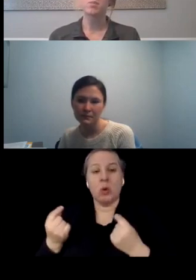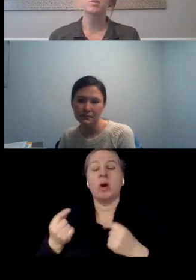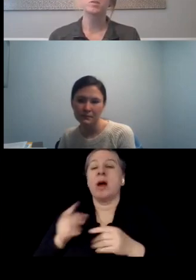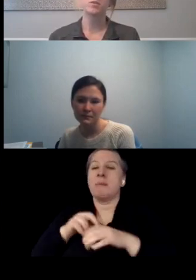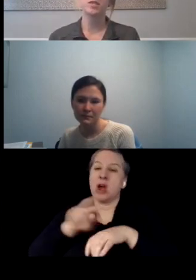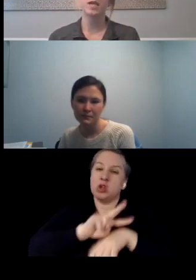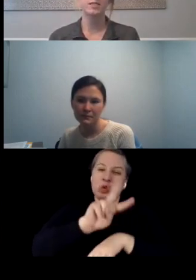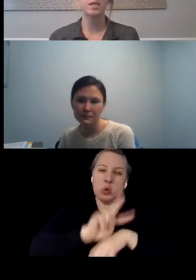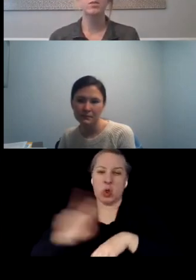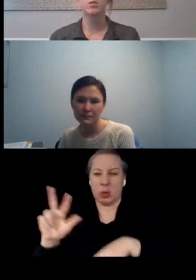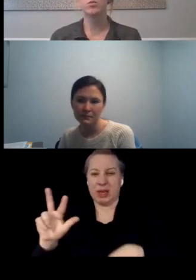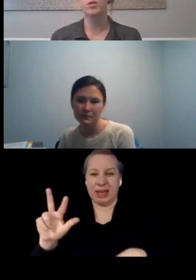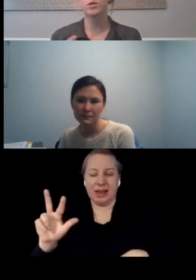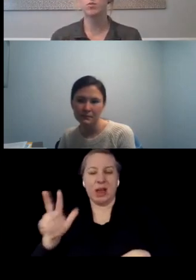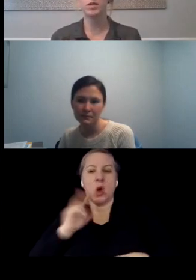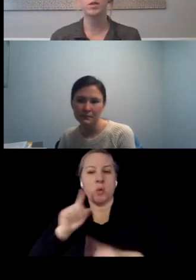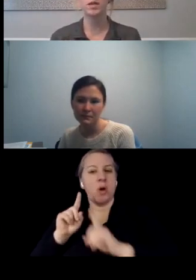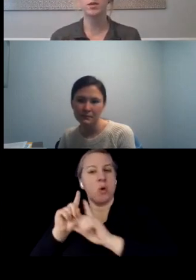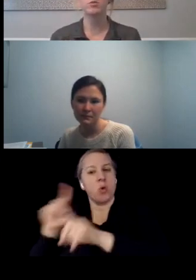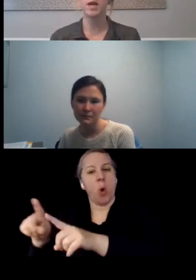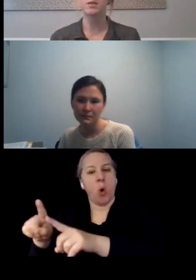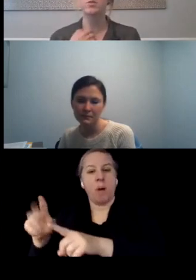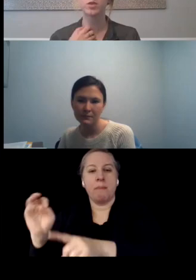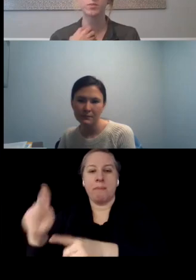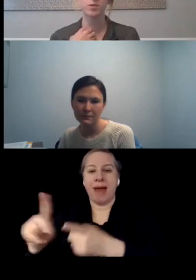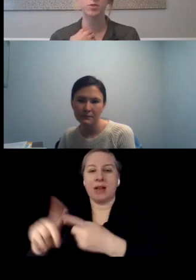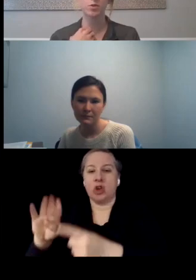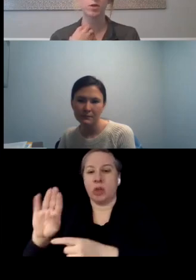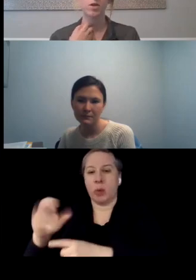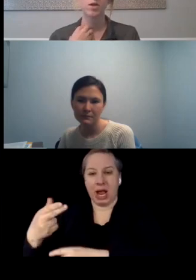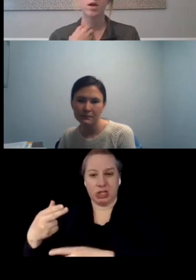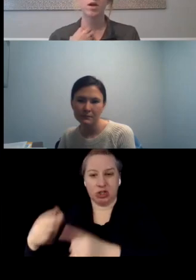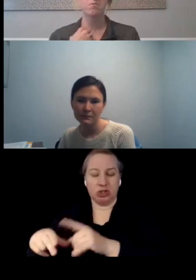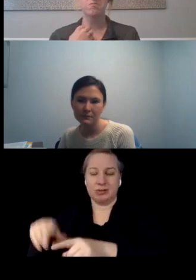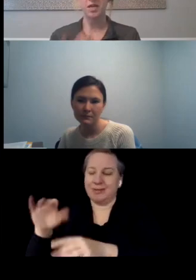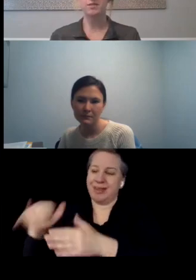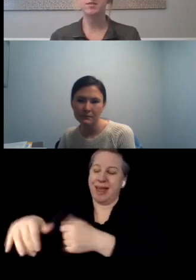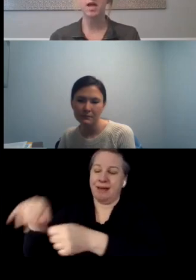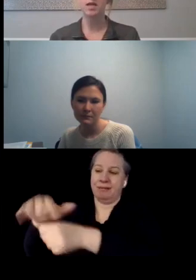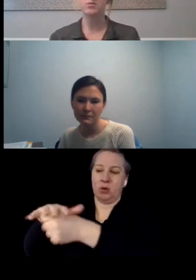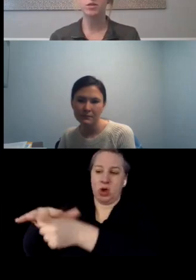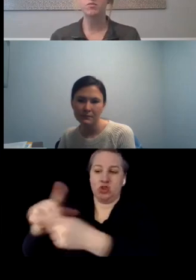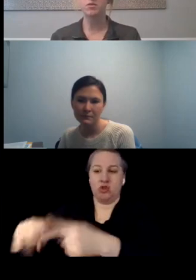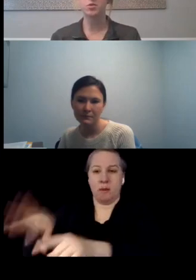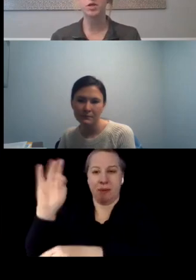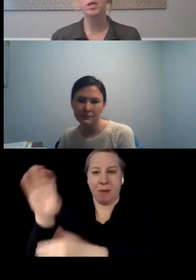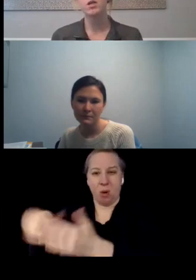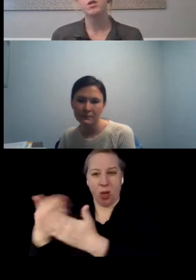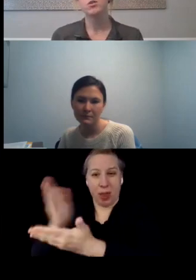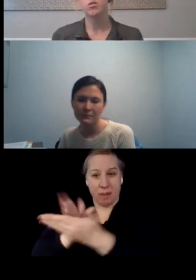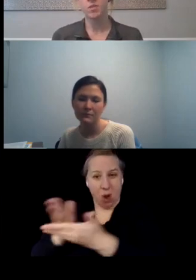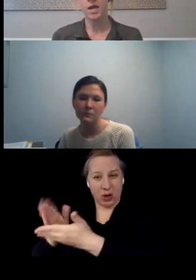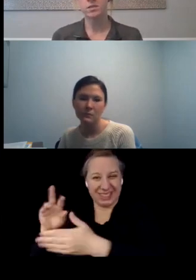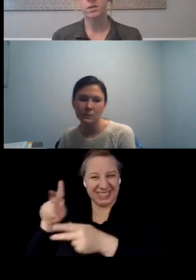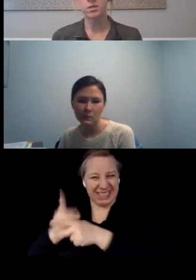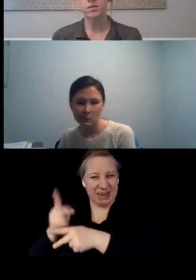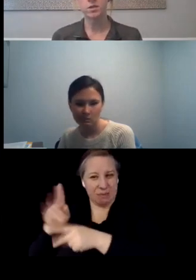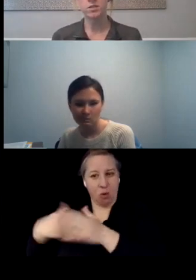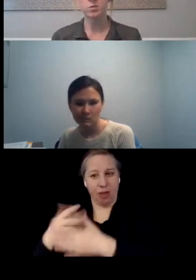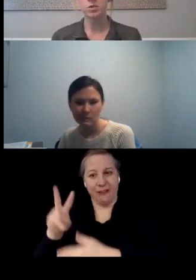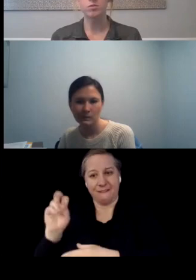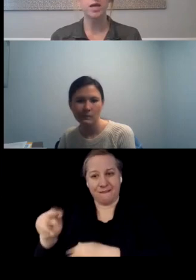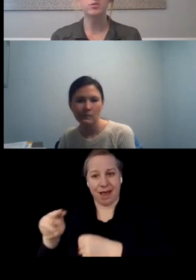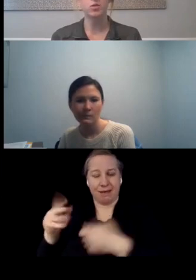to pick up parts for the next day. So that goes back to keeping your van stocked with inventory. You'll go back to